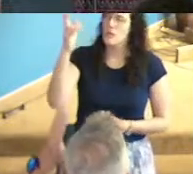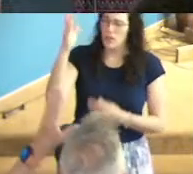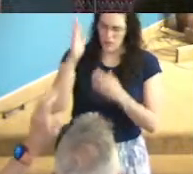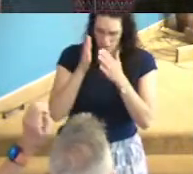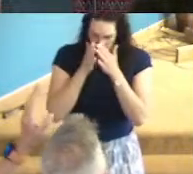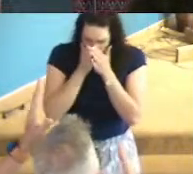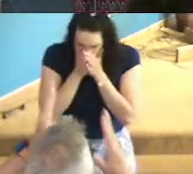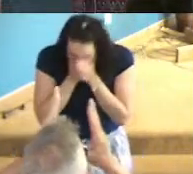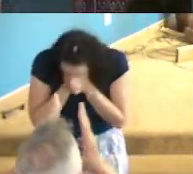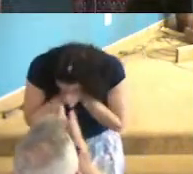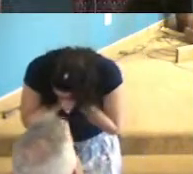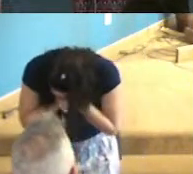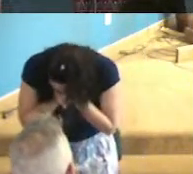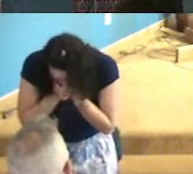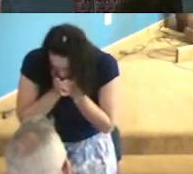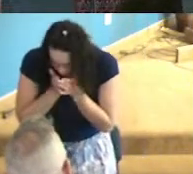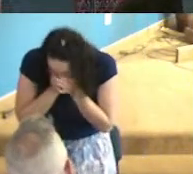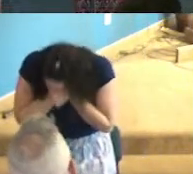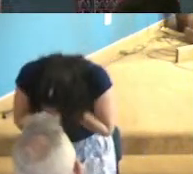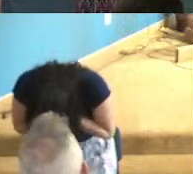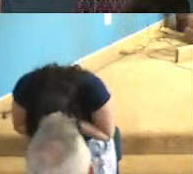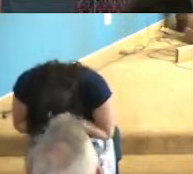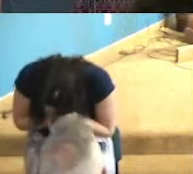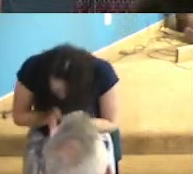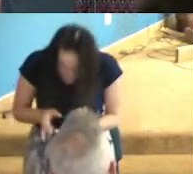You always will be God.